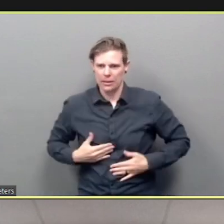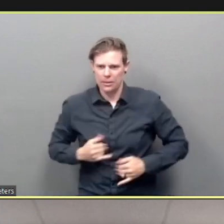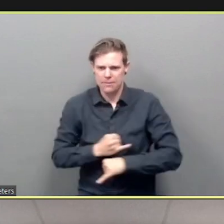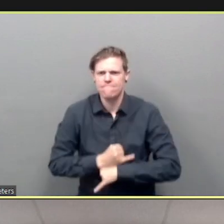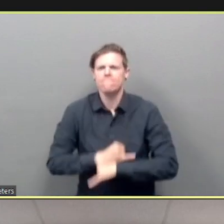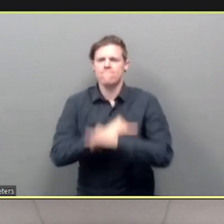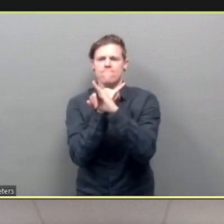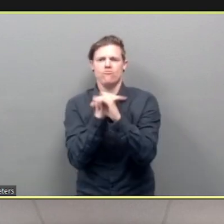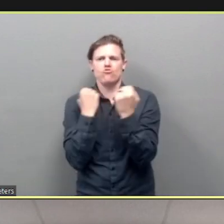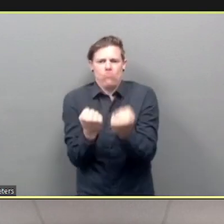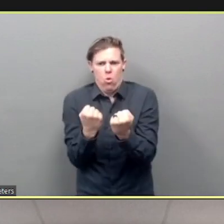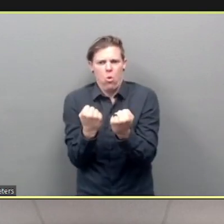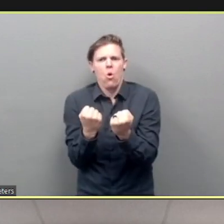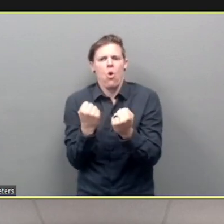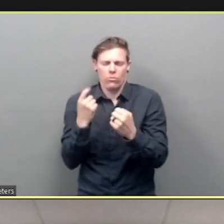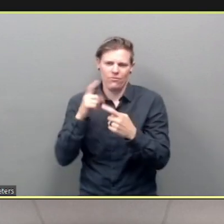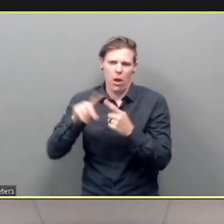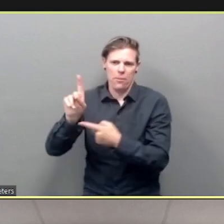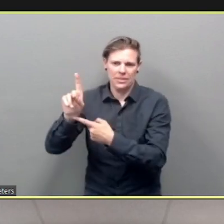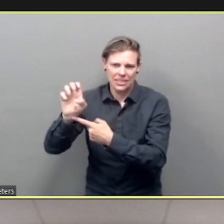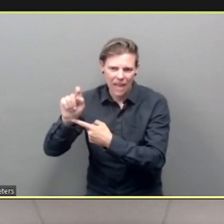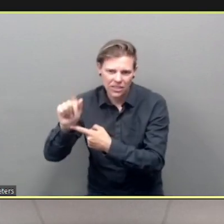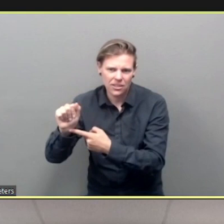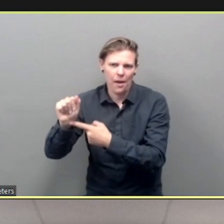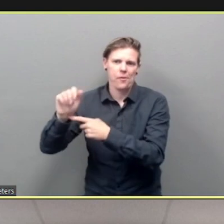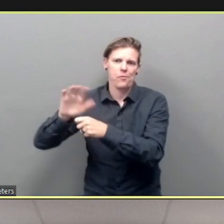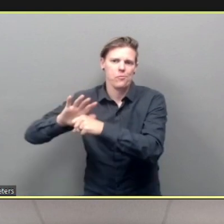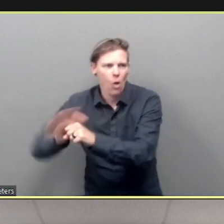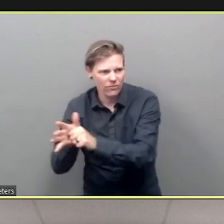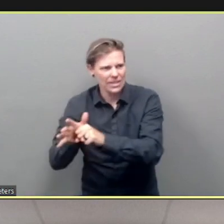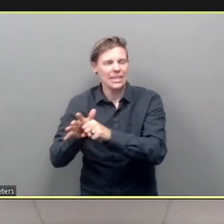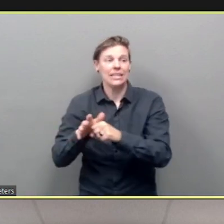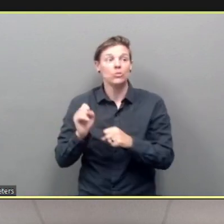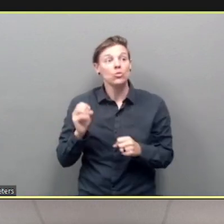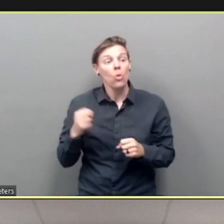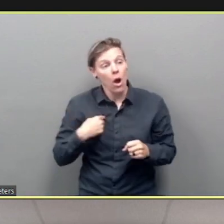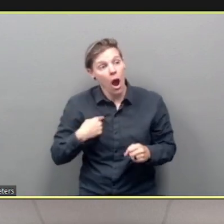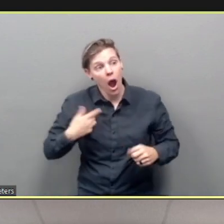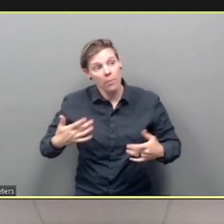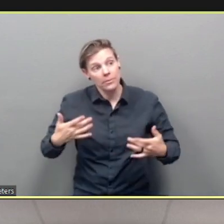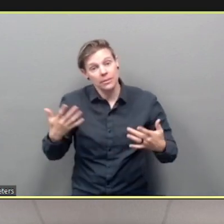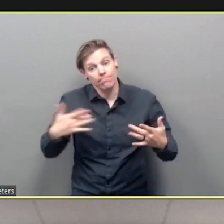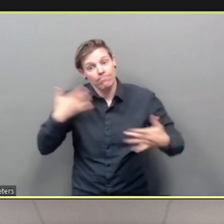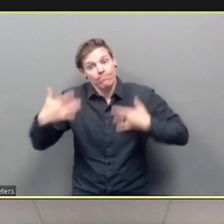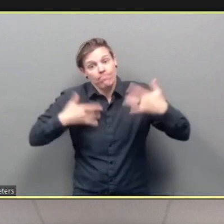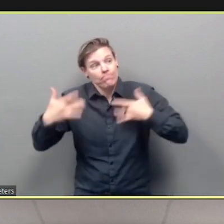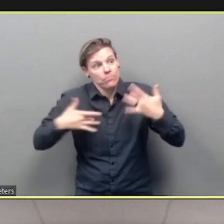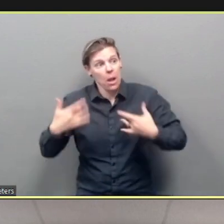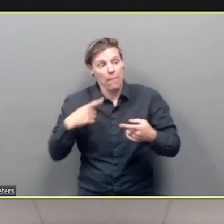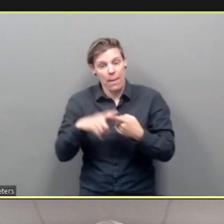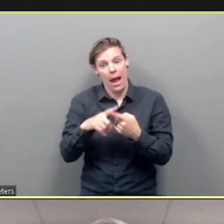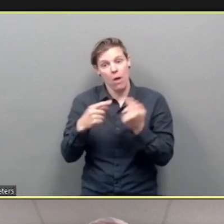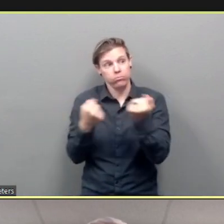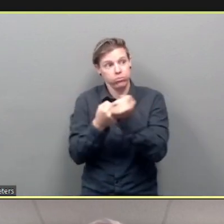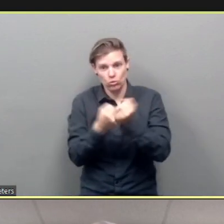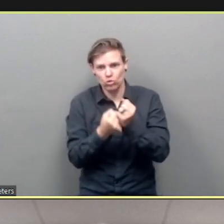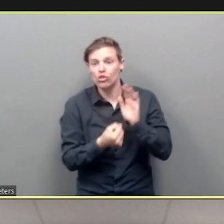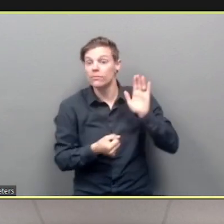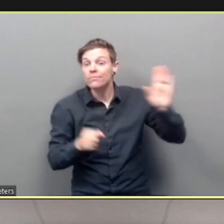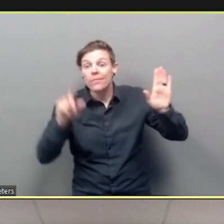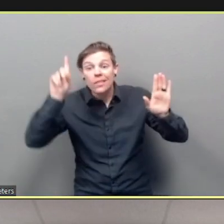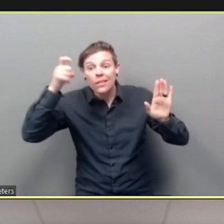about that. But at the same time, the governor also alluded to, maybe 3 shots is what